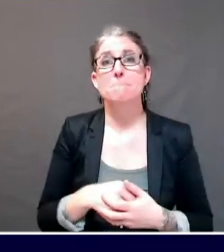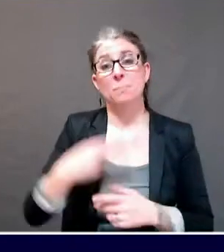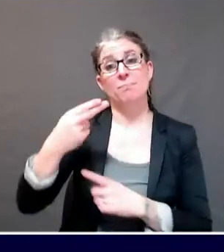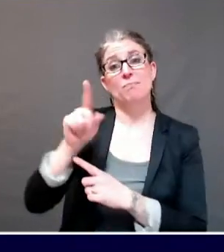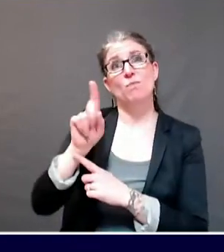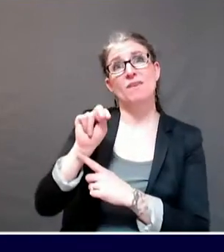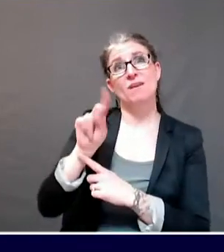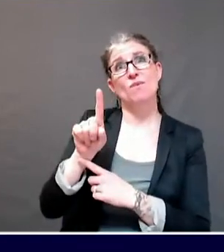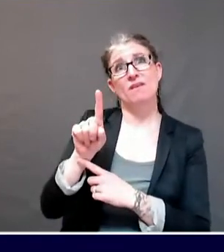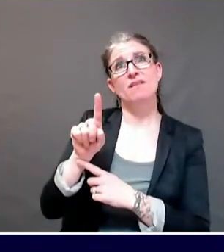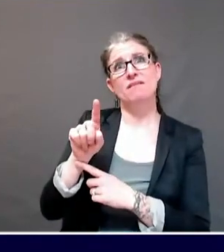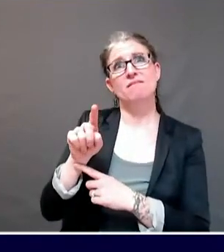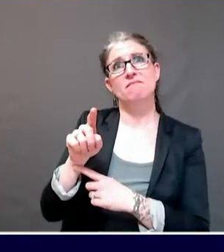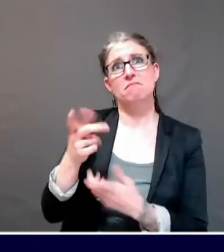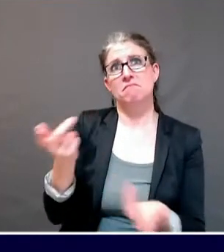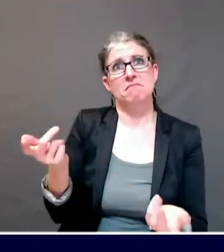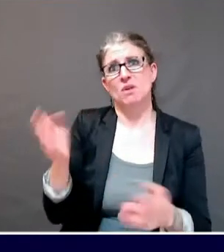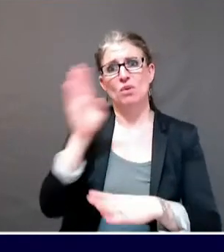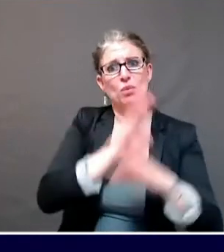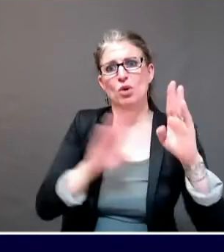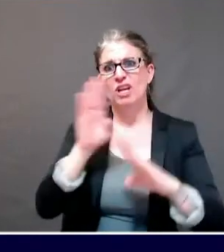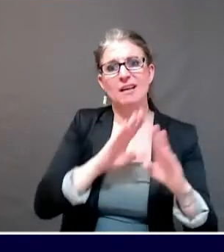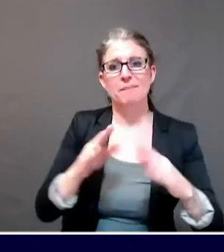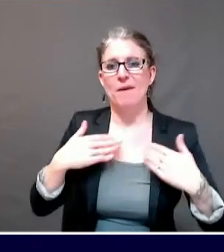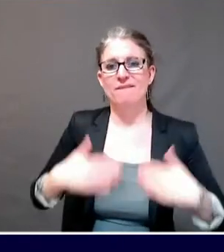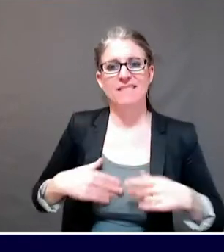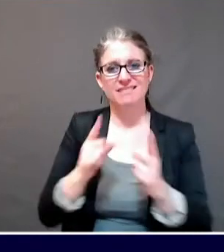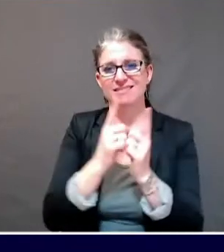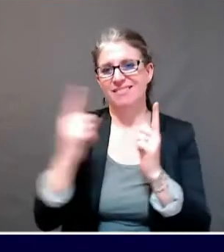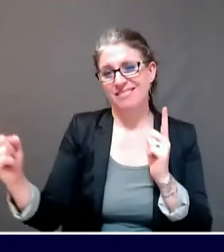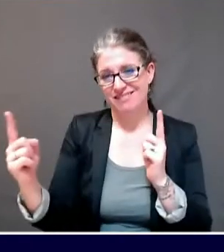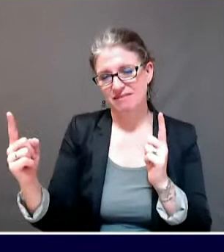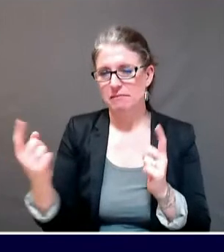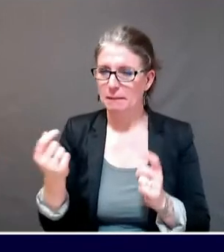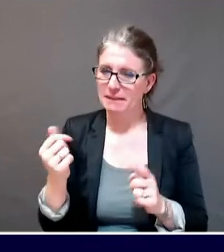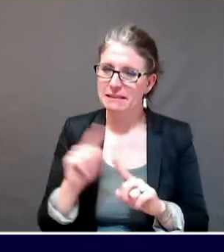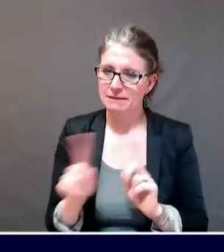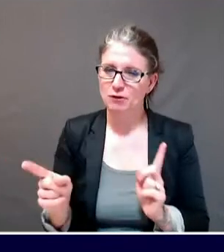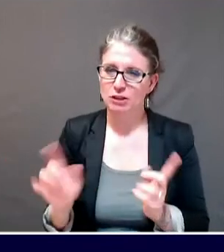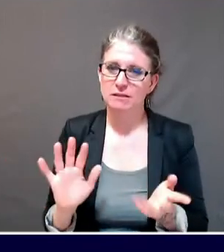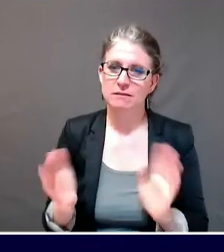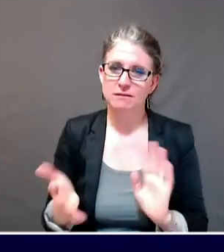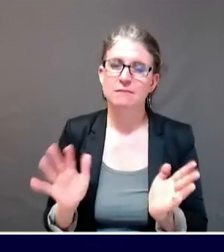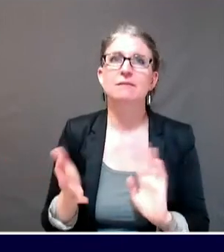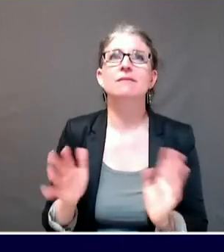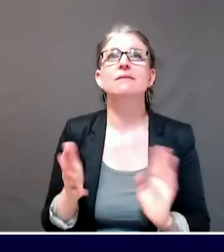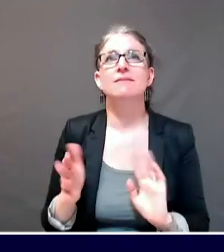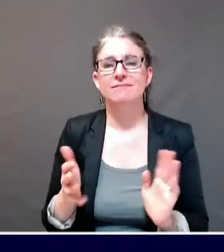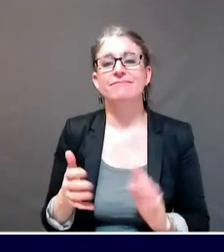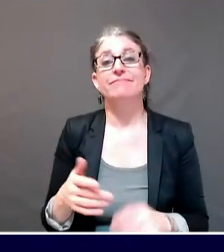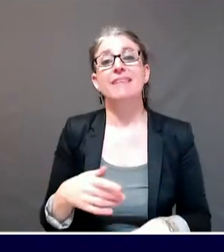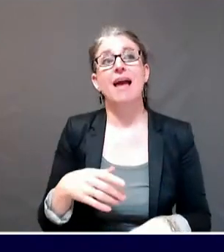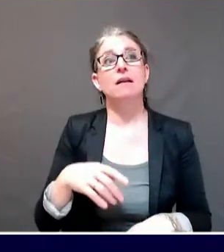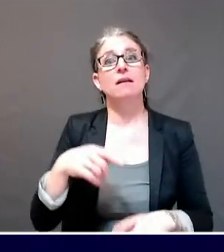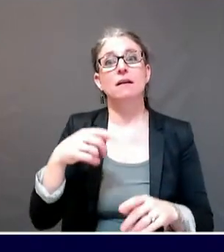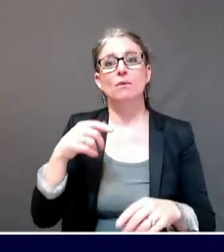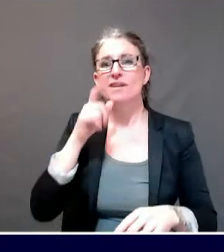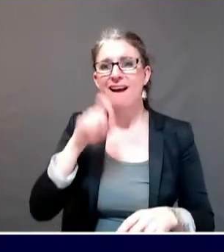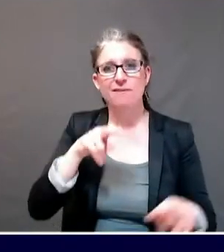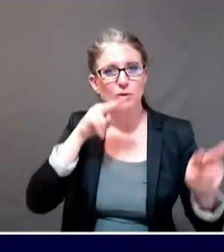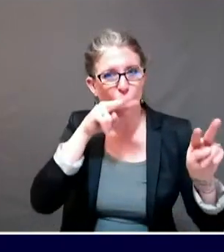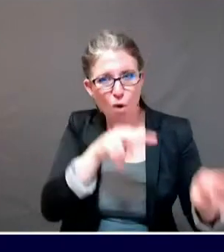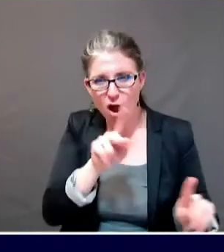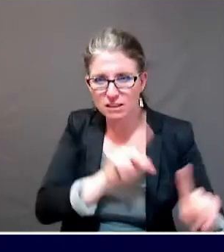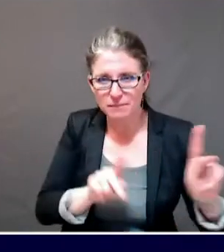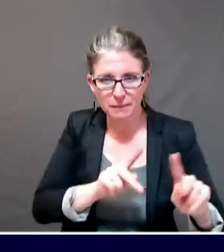monitored, scheduling, things like that. I think there's good reason to think that employer-based model will work, but it may not work